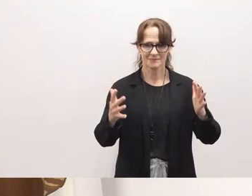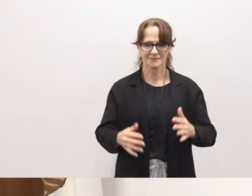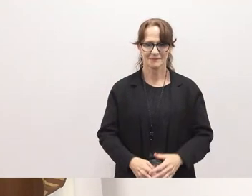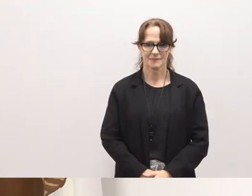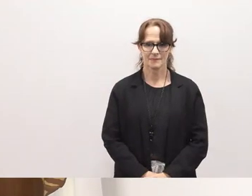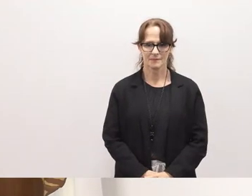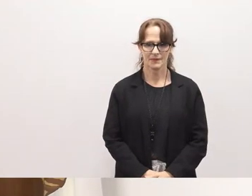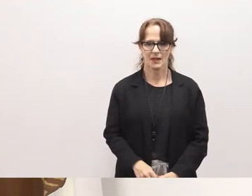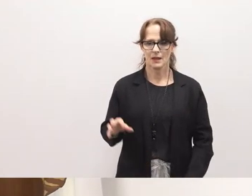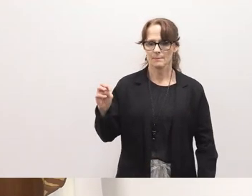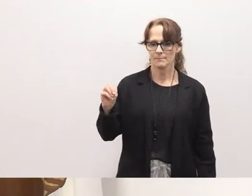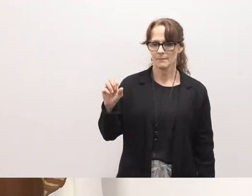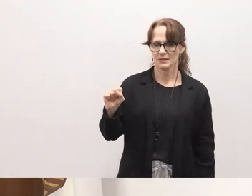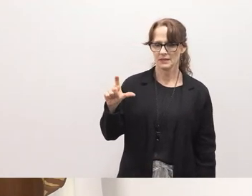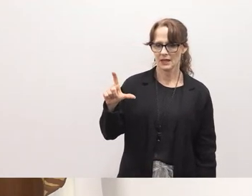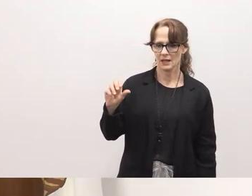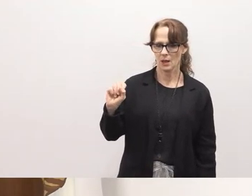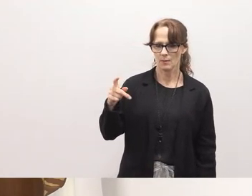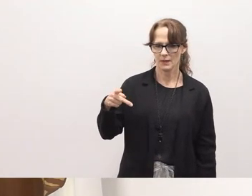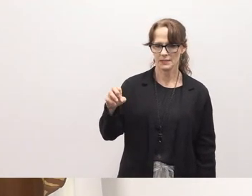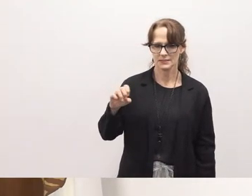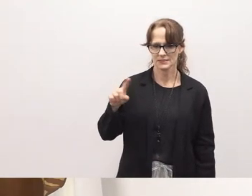Ms. Lopez.